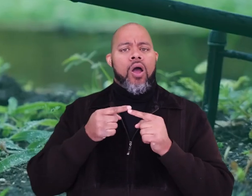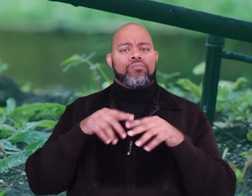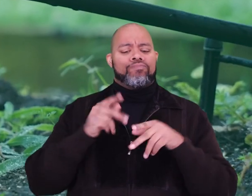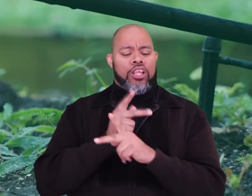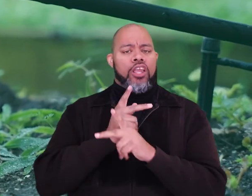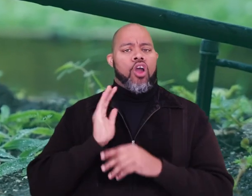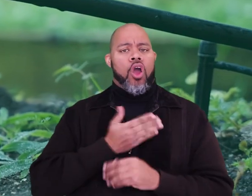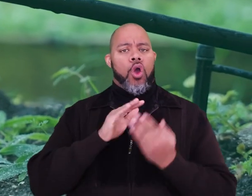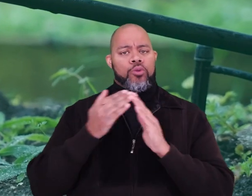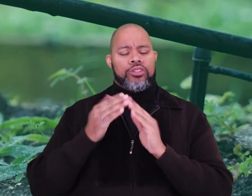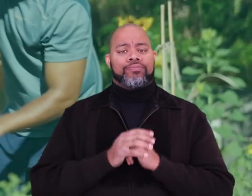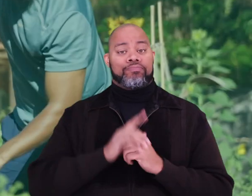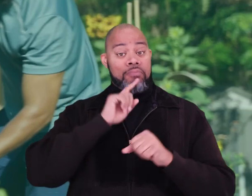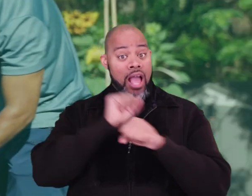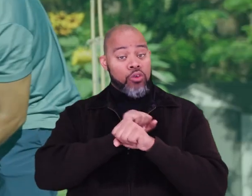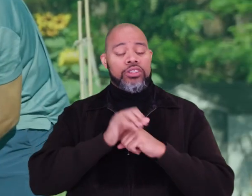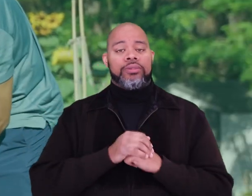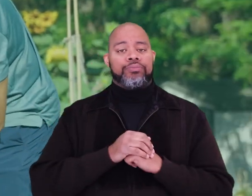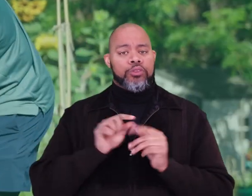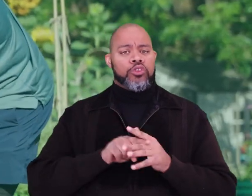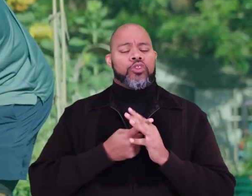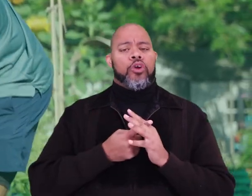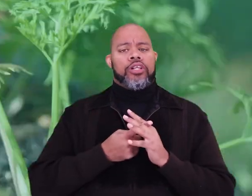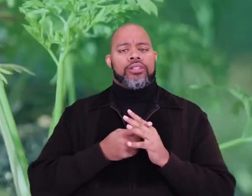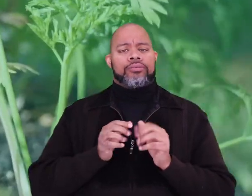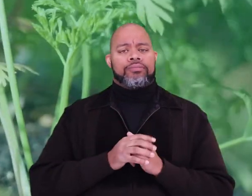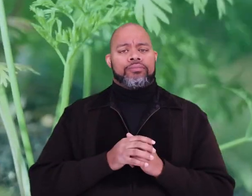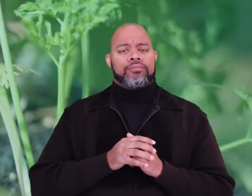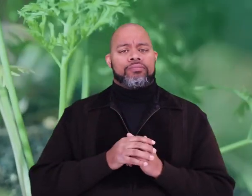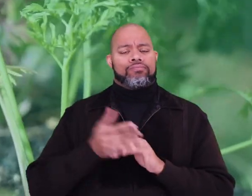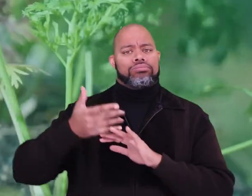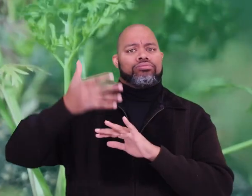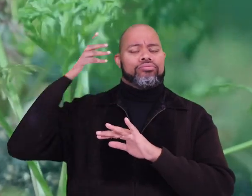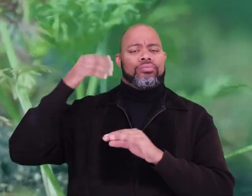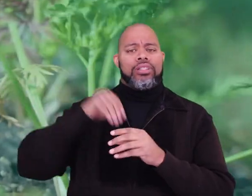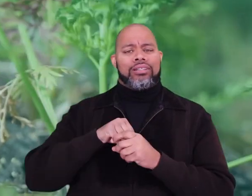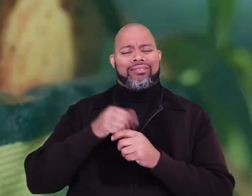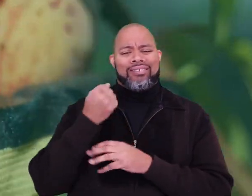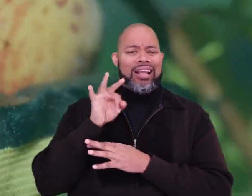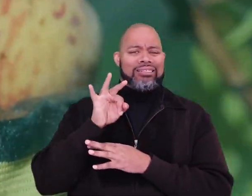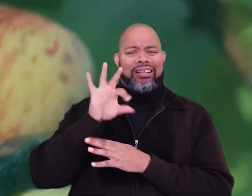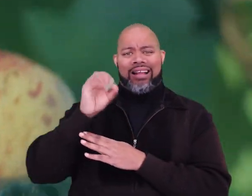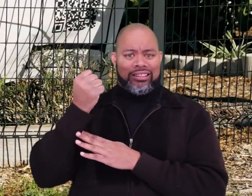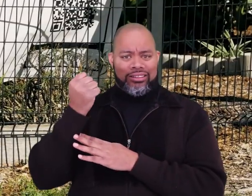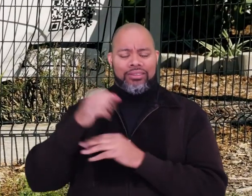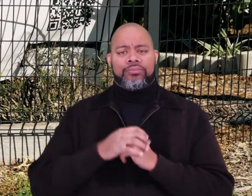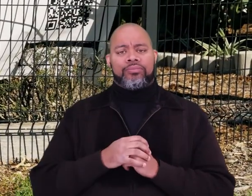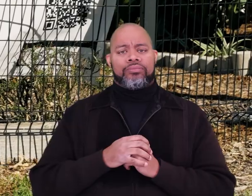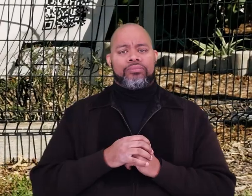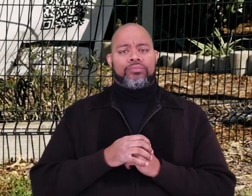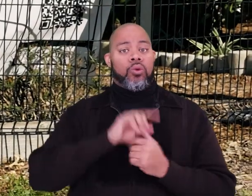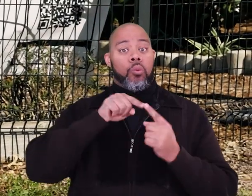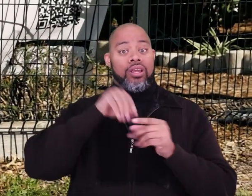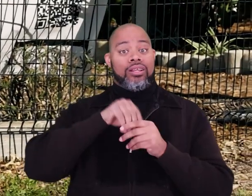care of our communities. Actually, it started further back in the 1990s when